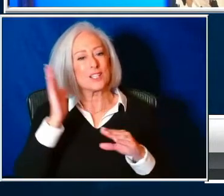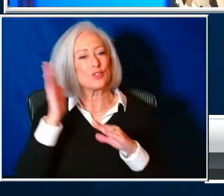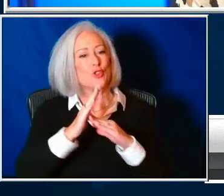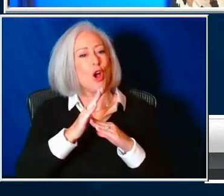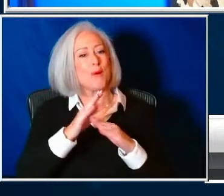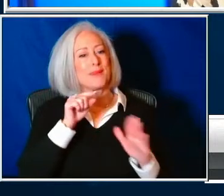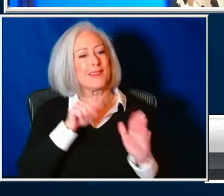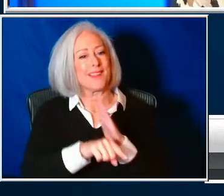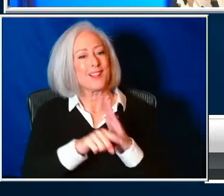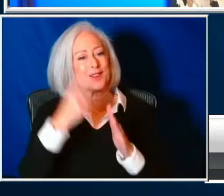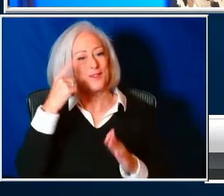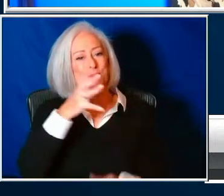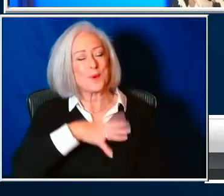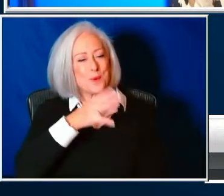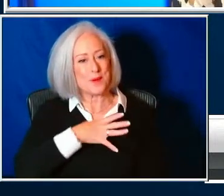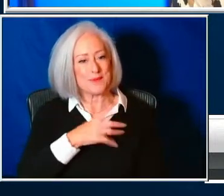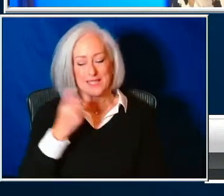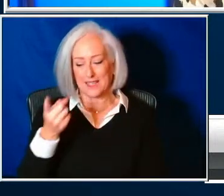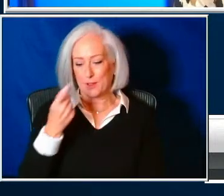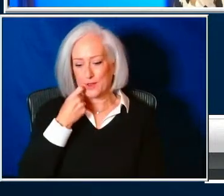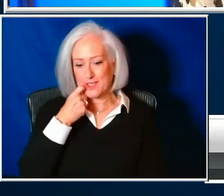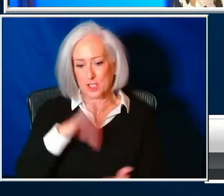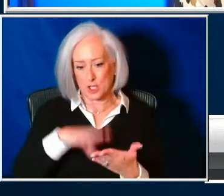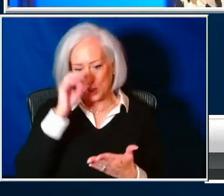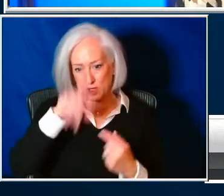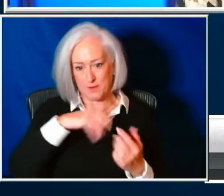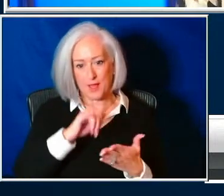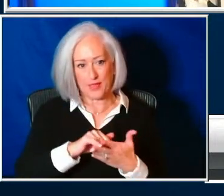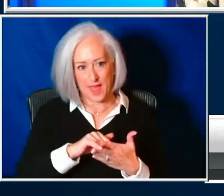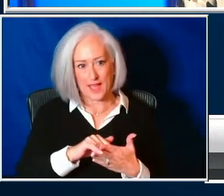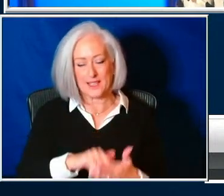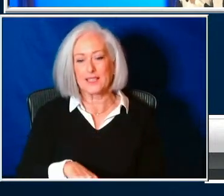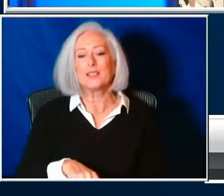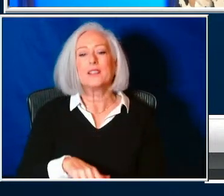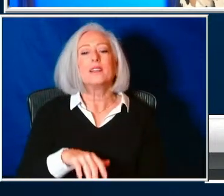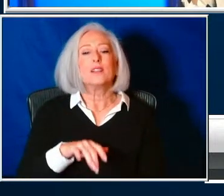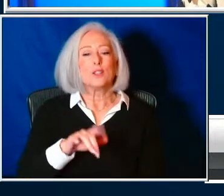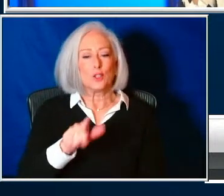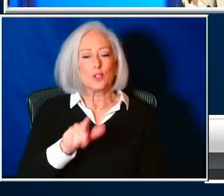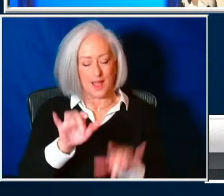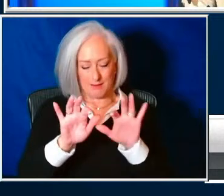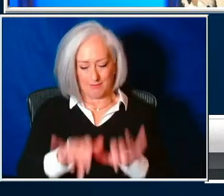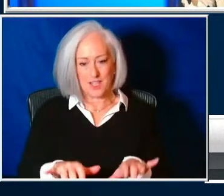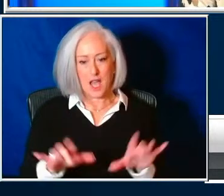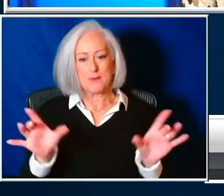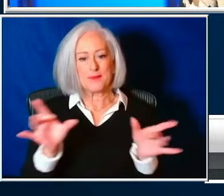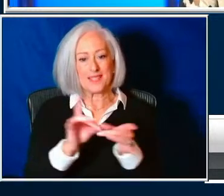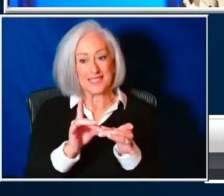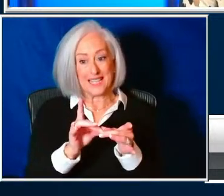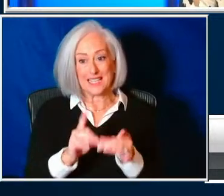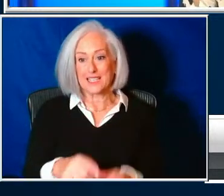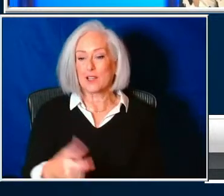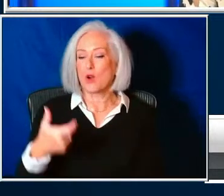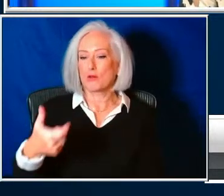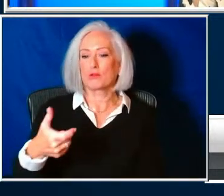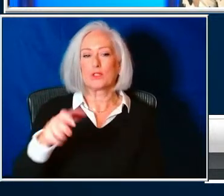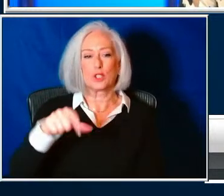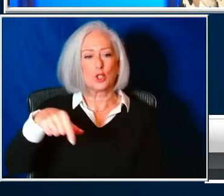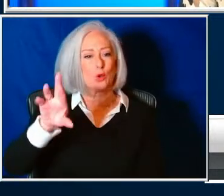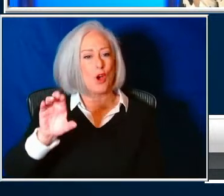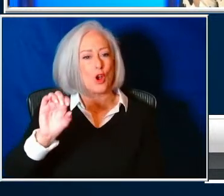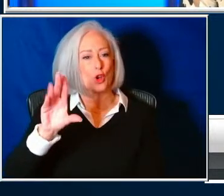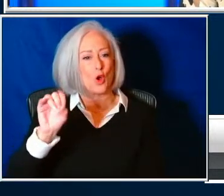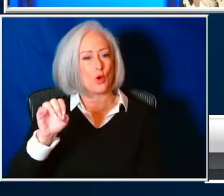about it like I was, click on that link there on your screen or go to the QR code for more information. Jill, I'm